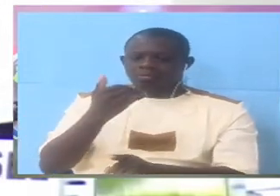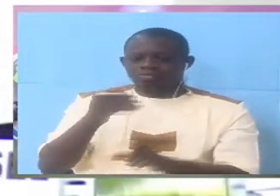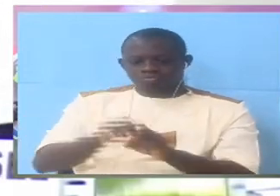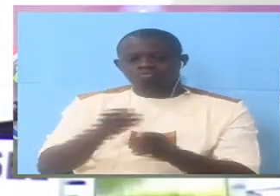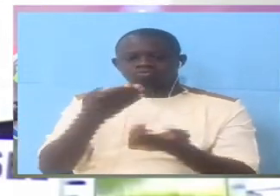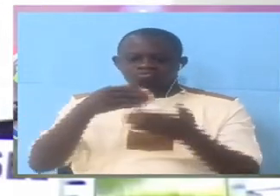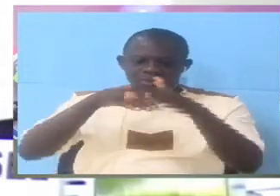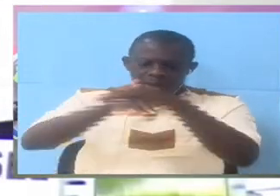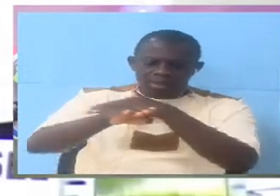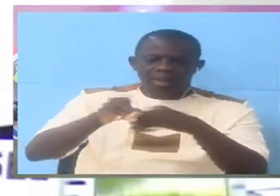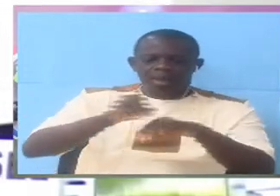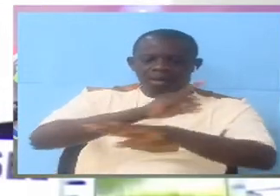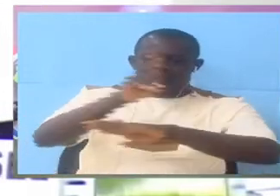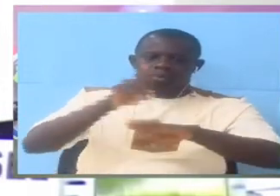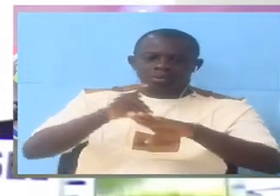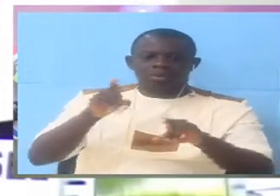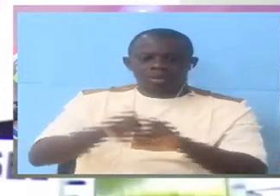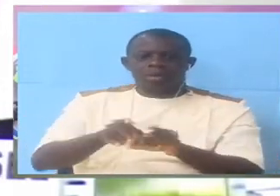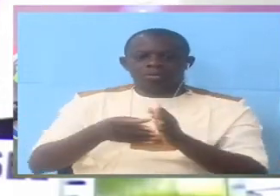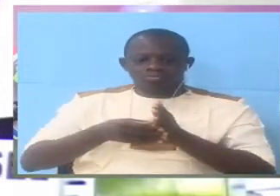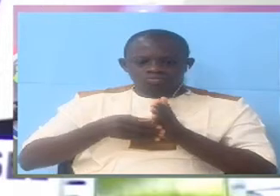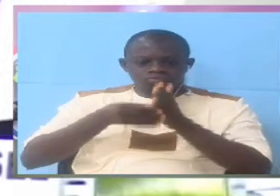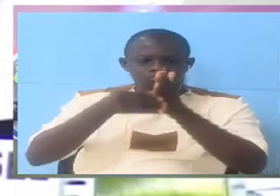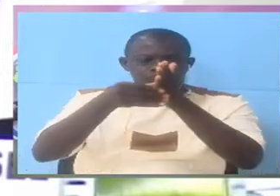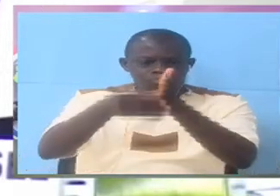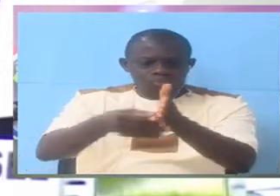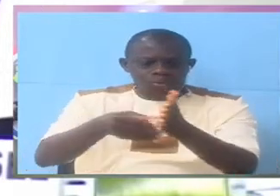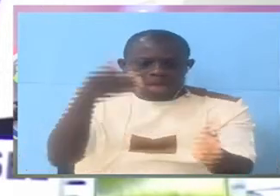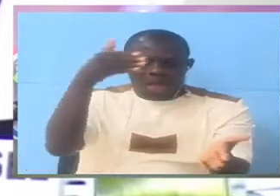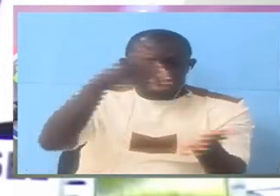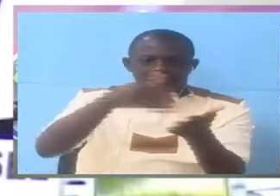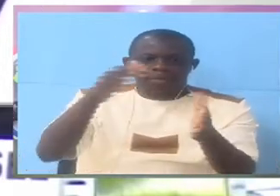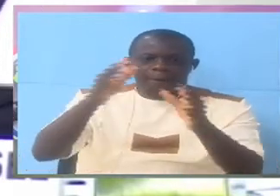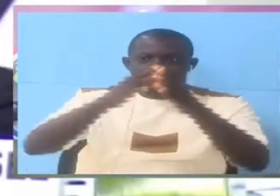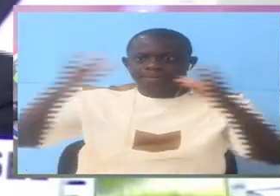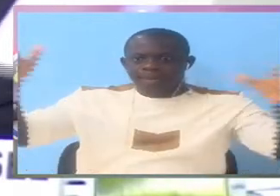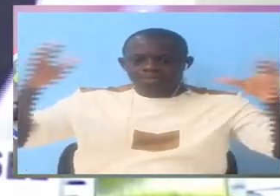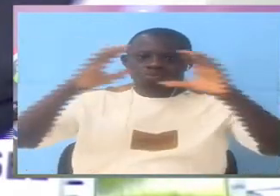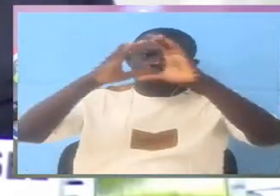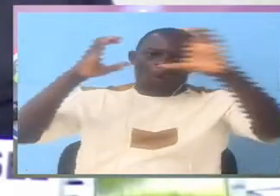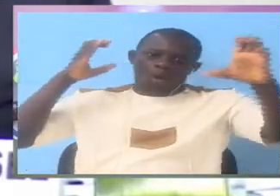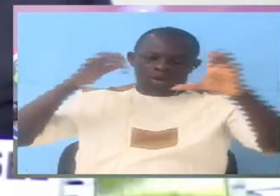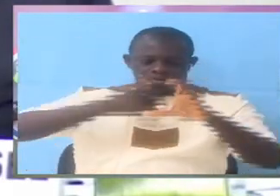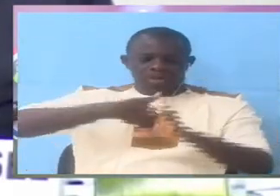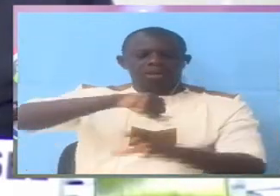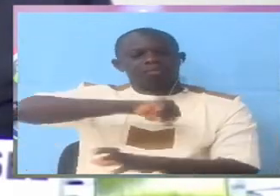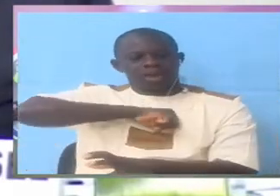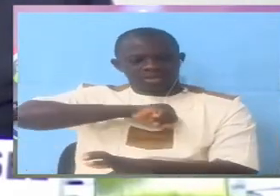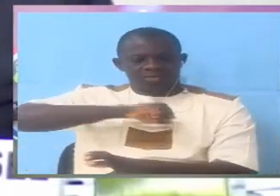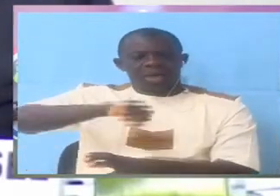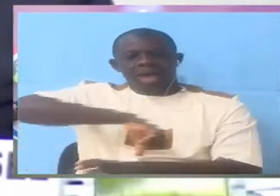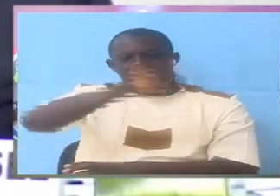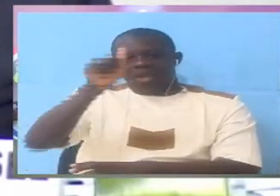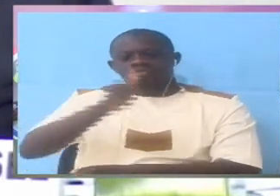were led to a big hall, myself and my companions.